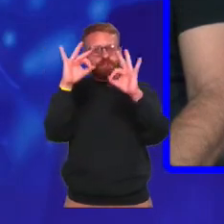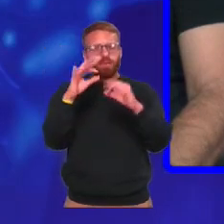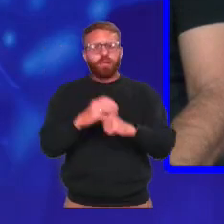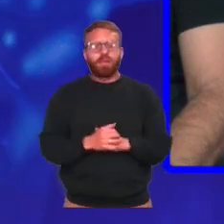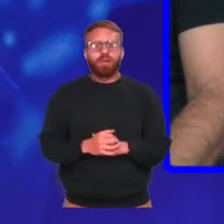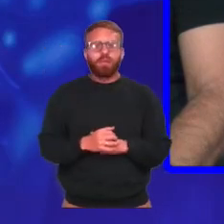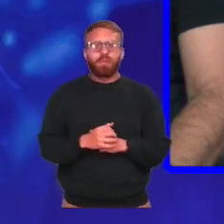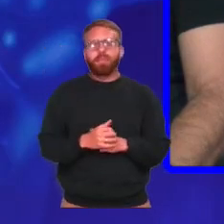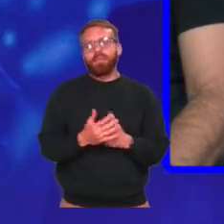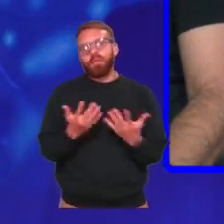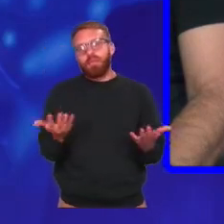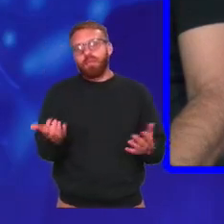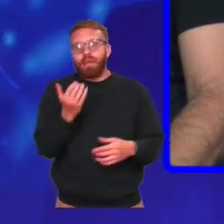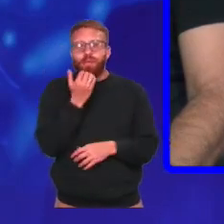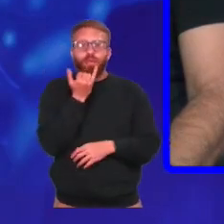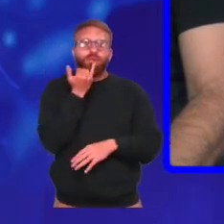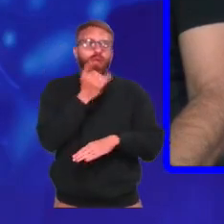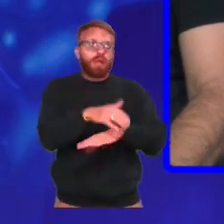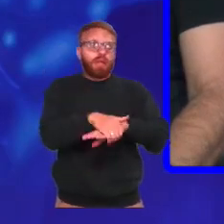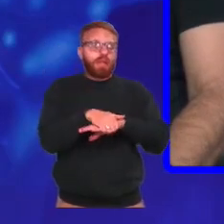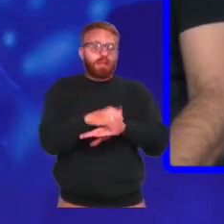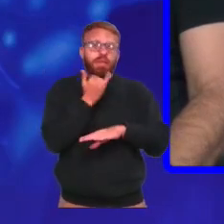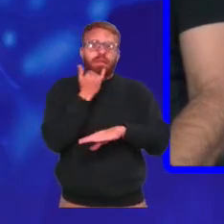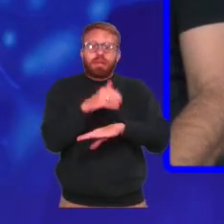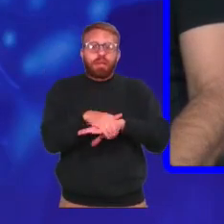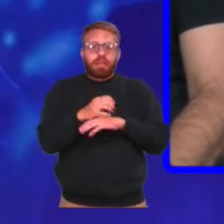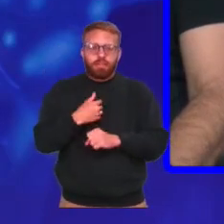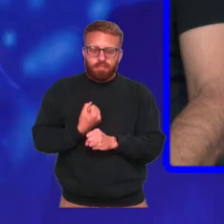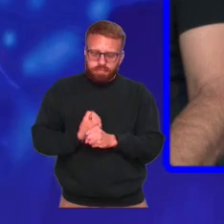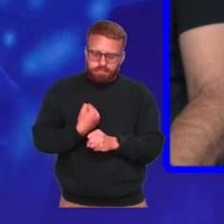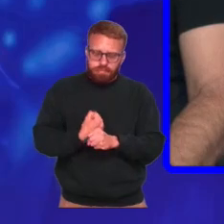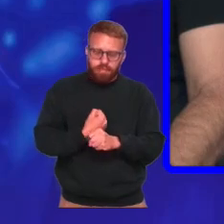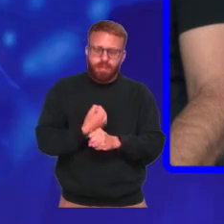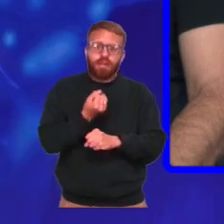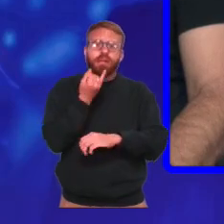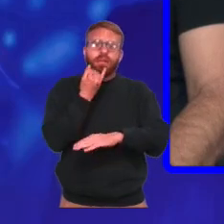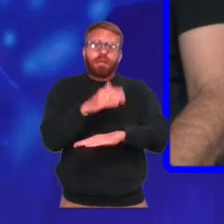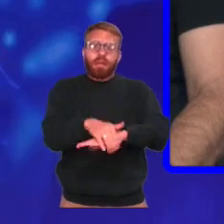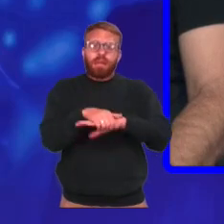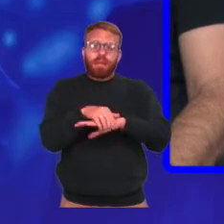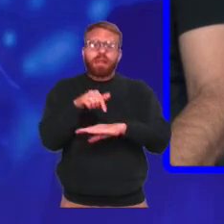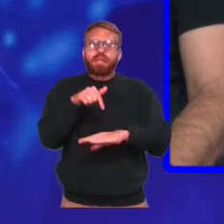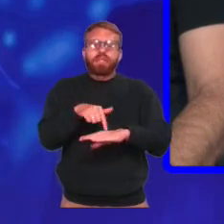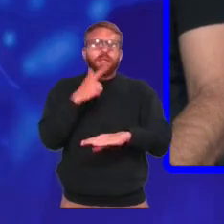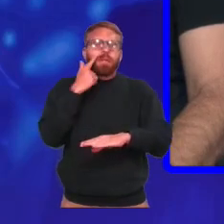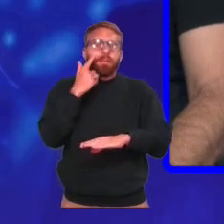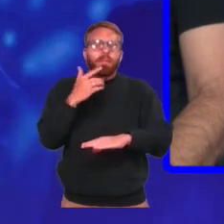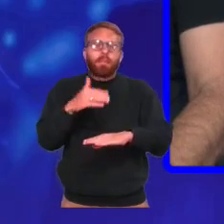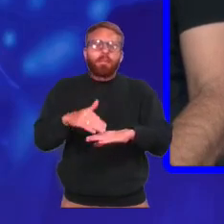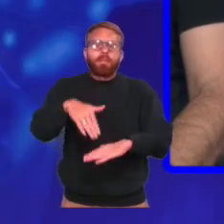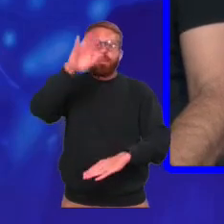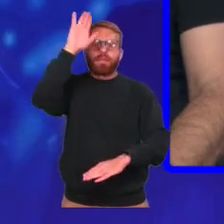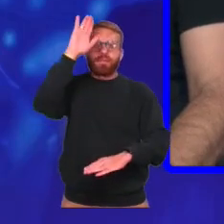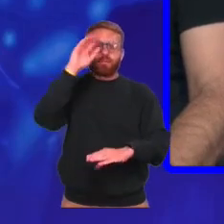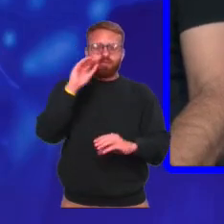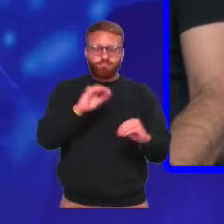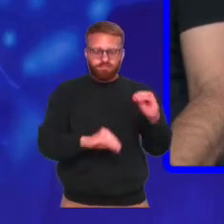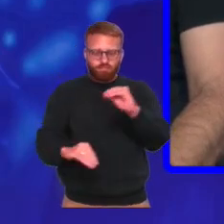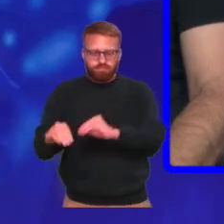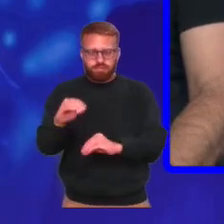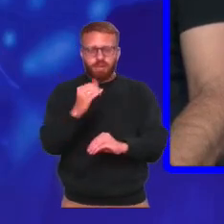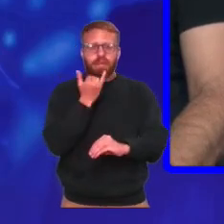English, a lot of the time we use English as the main source. So it's sort of like the language that we're going to base off